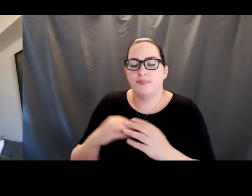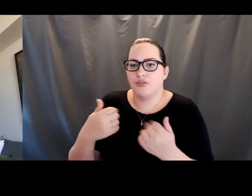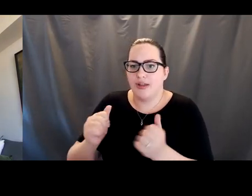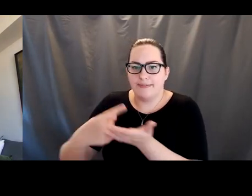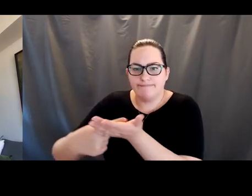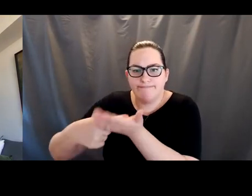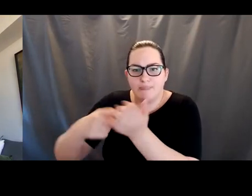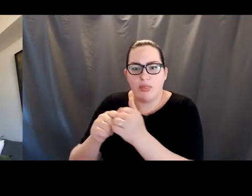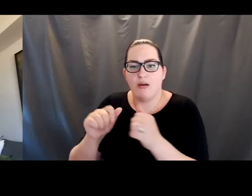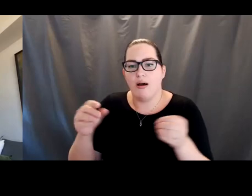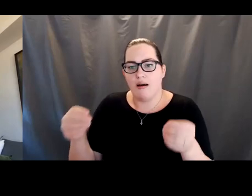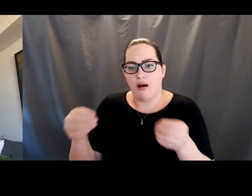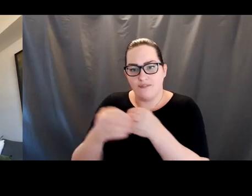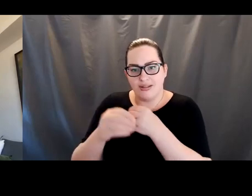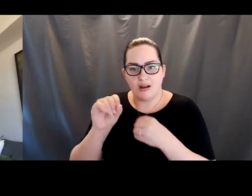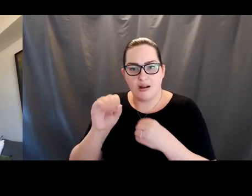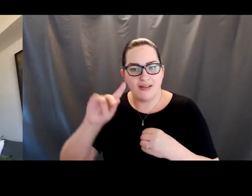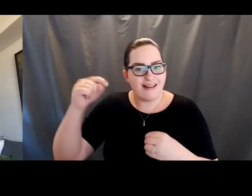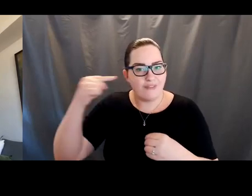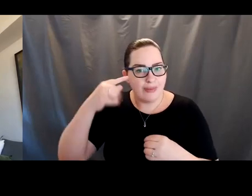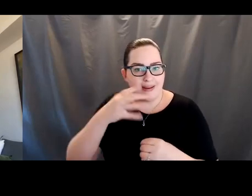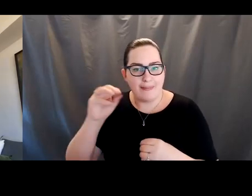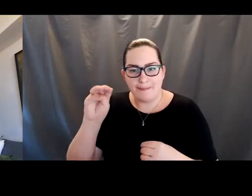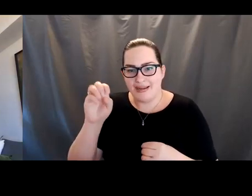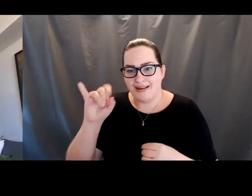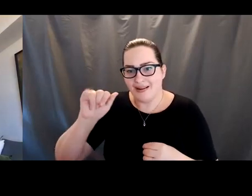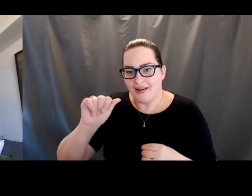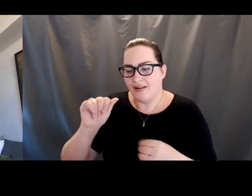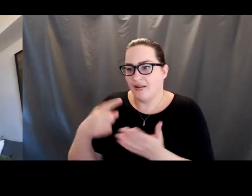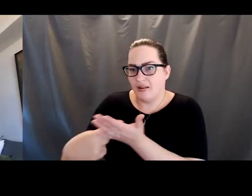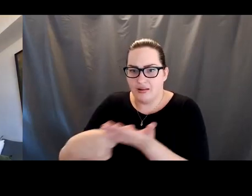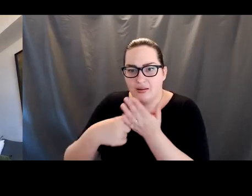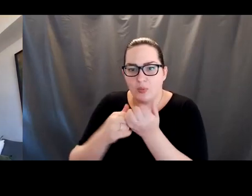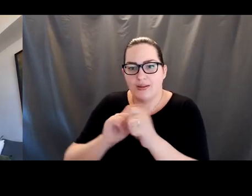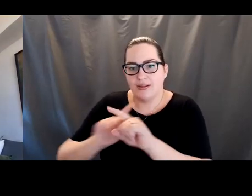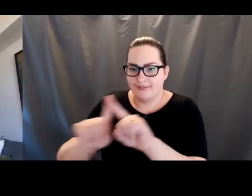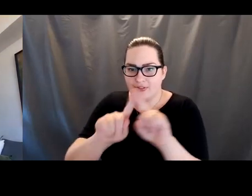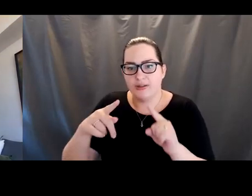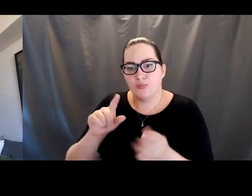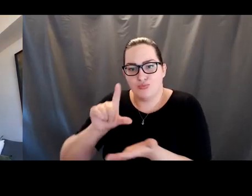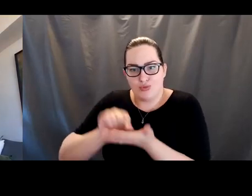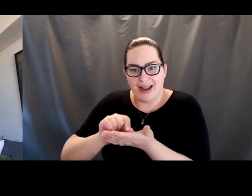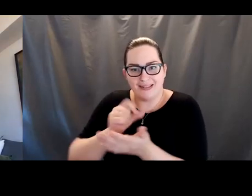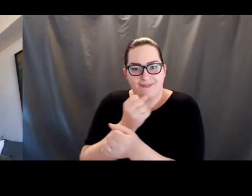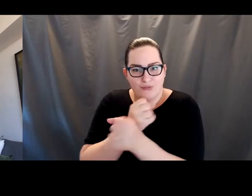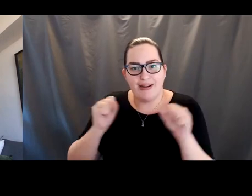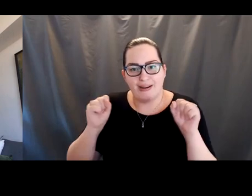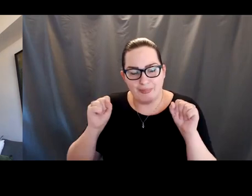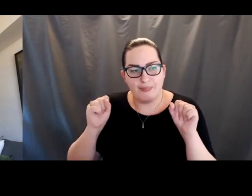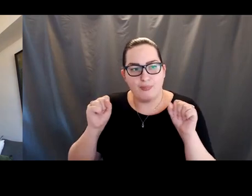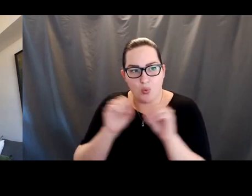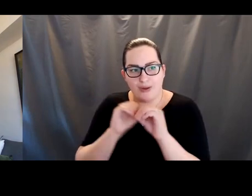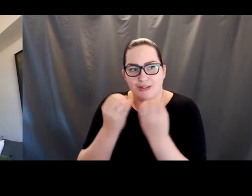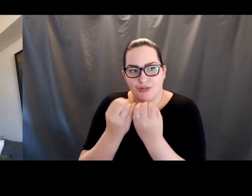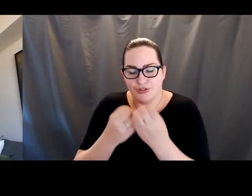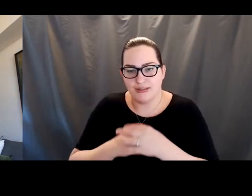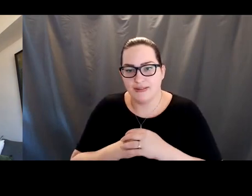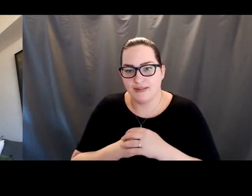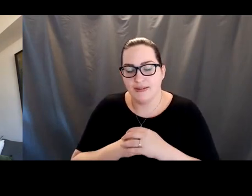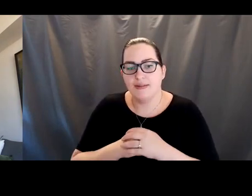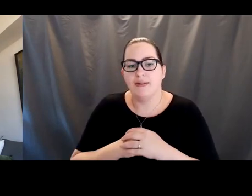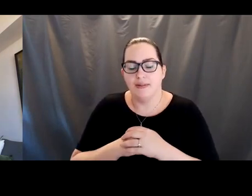Media, just talking to every press freedom organization, and they're just hitting wall after wall. Like I even had a woman